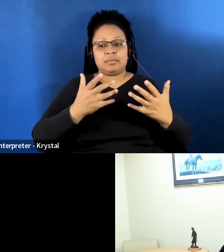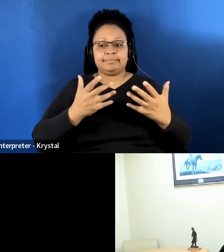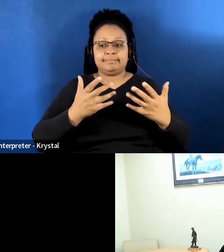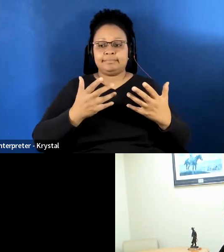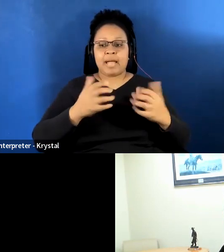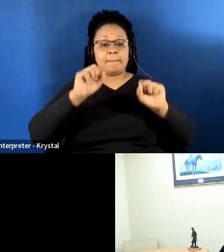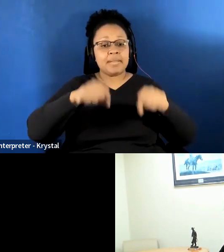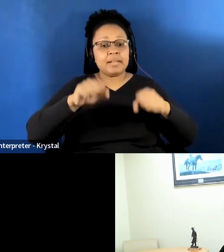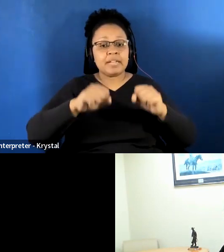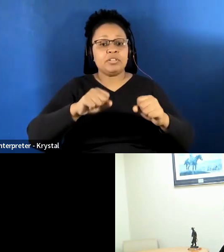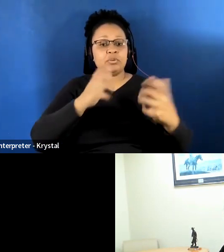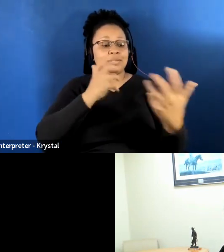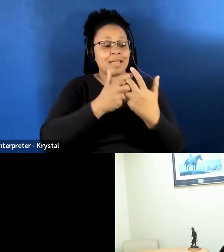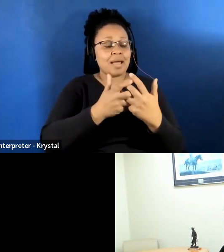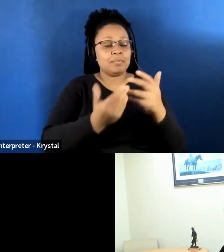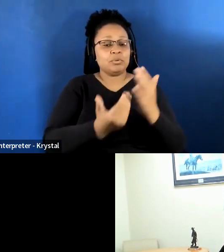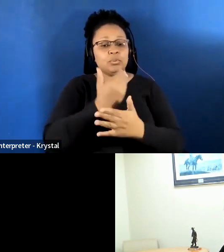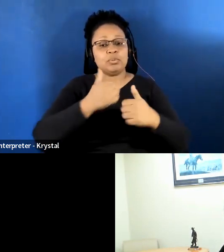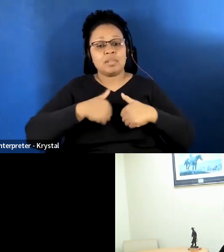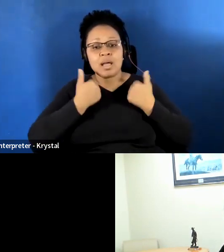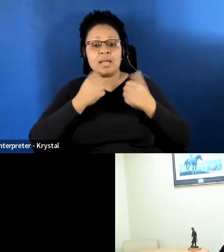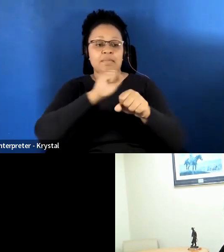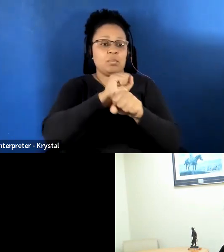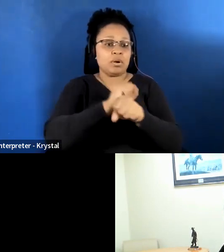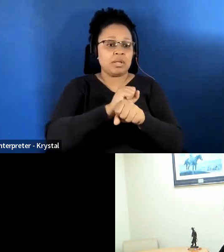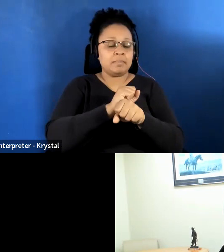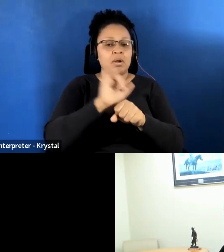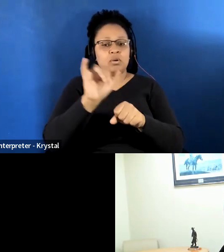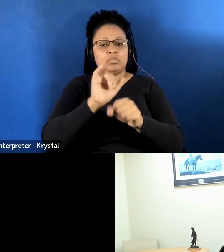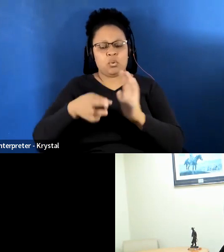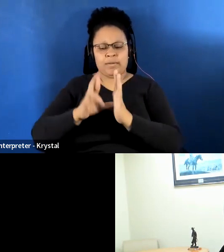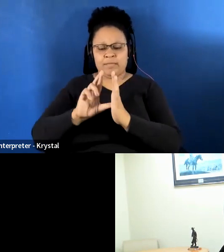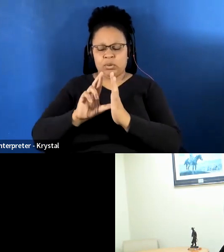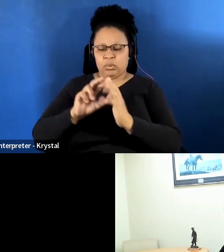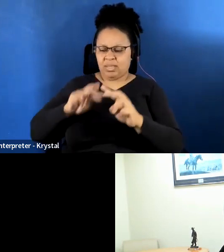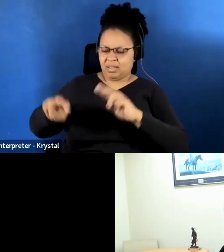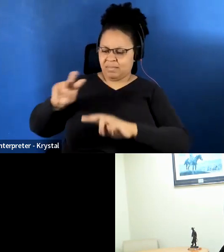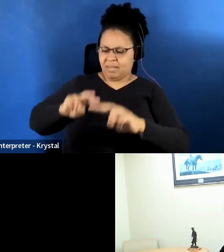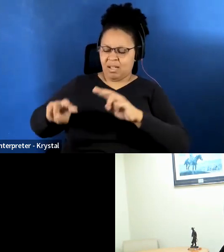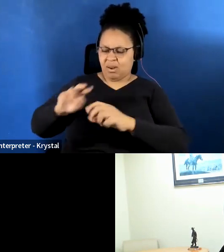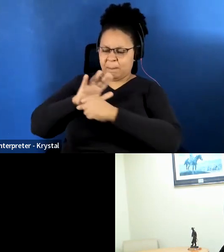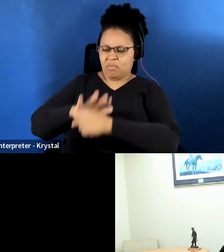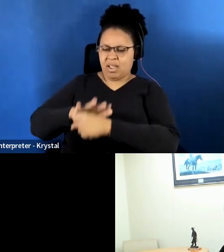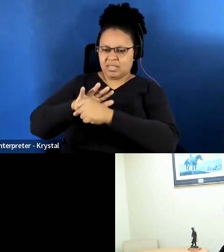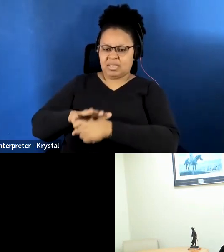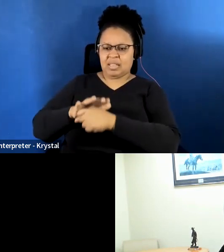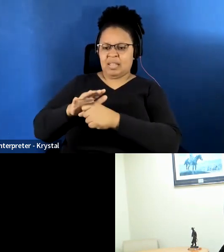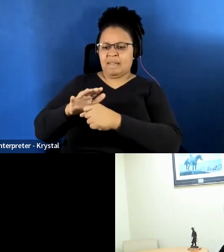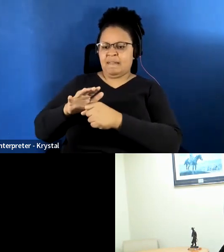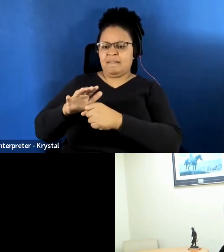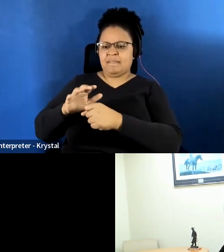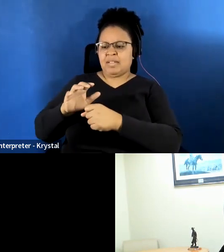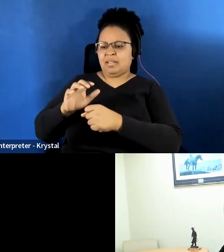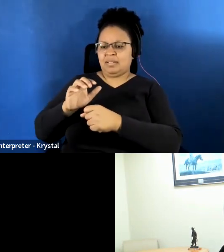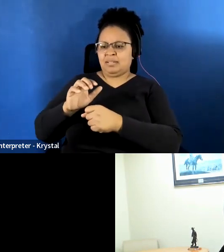of living and working, but to re-examine outdated and often oppressive notions of productivity and this